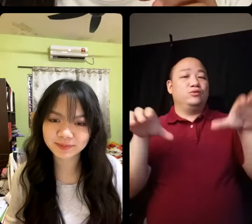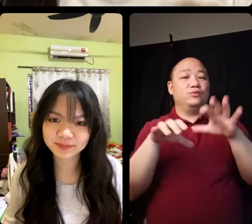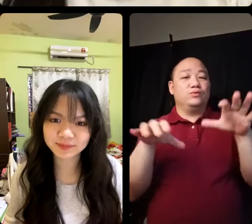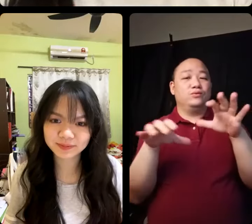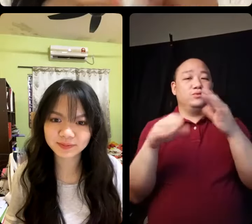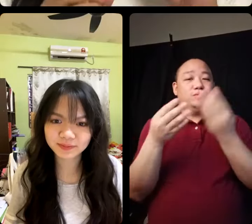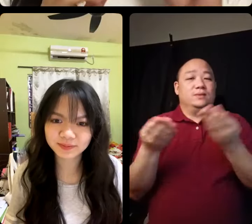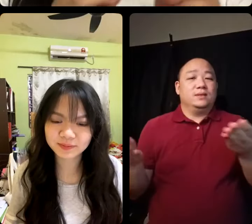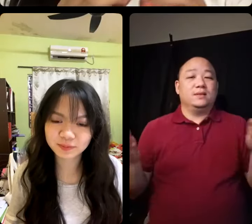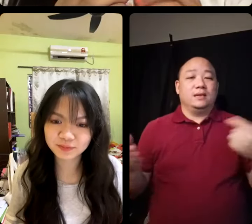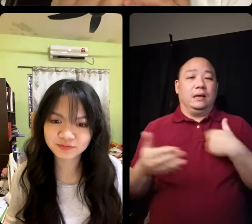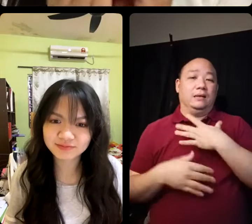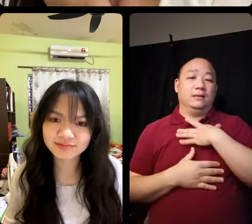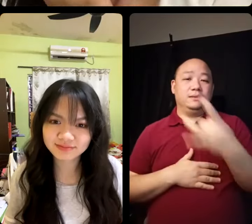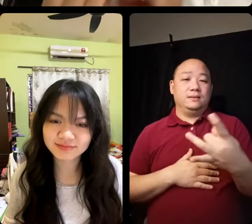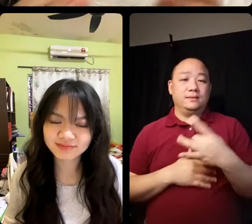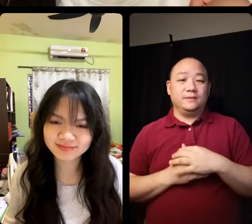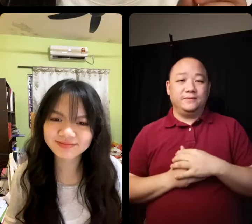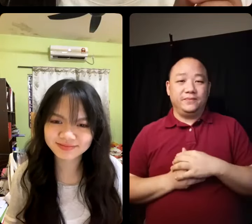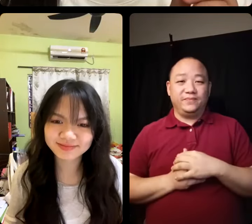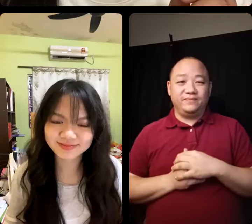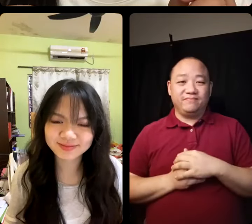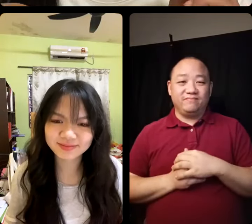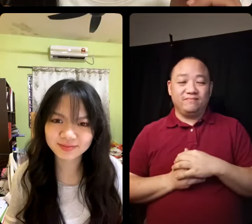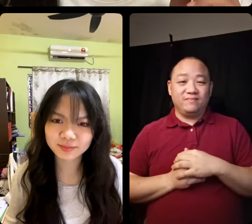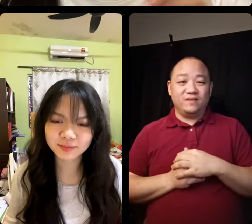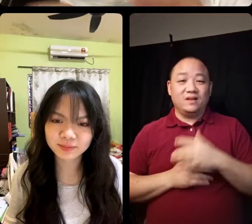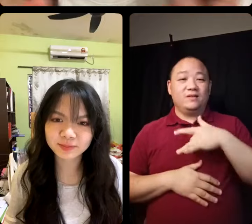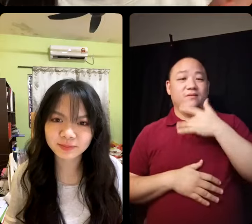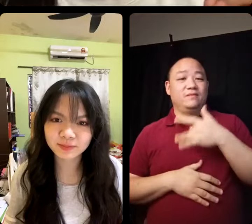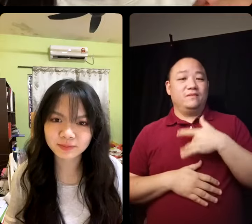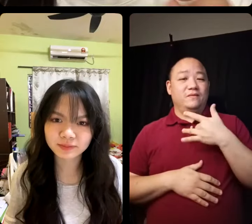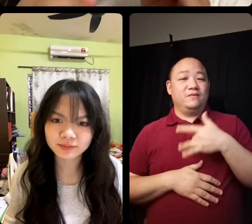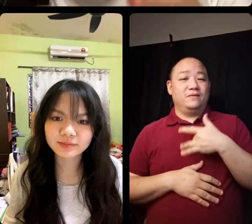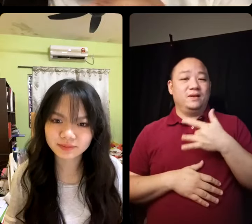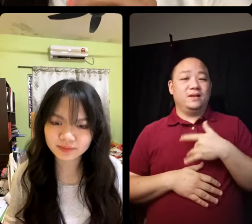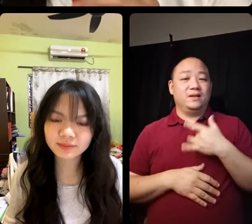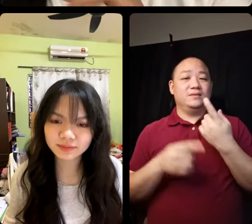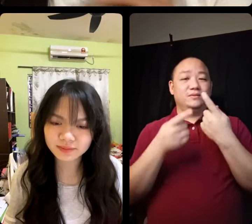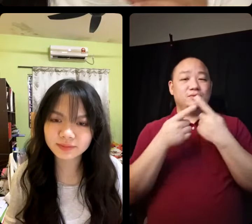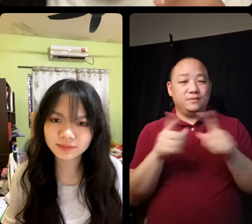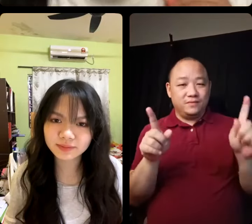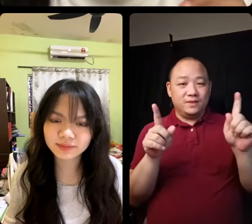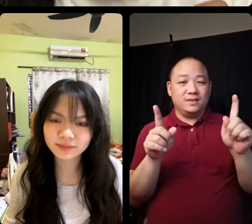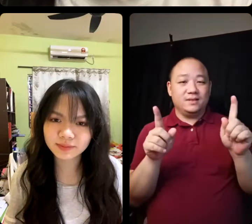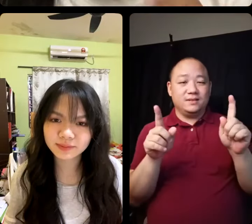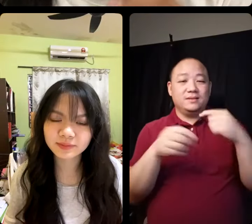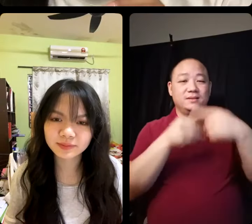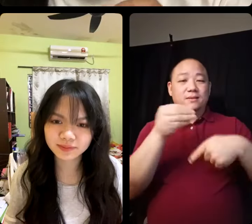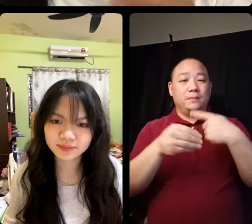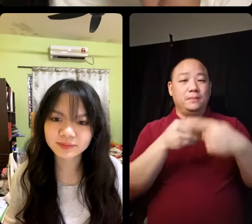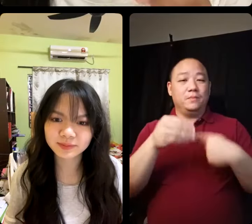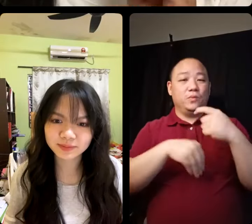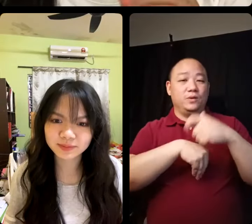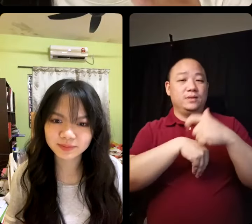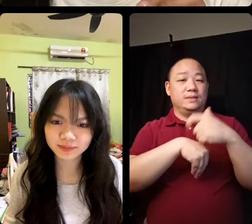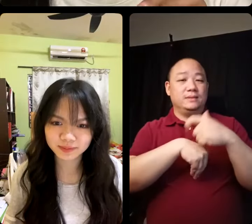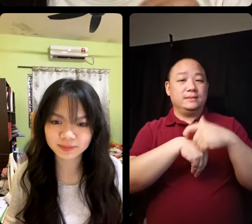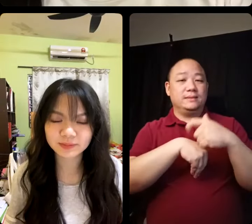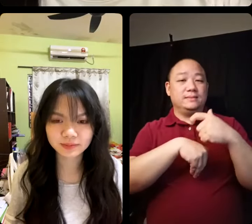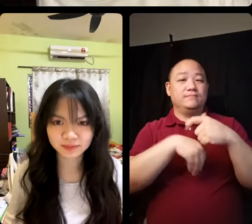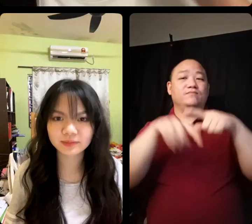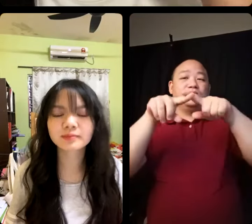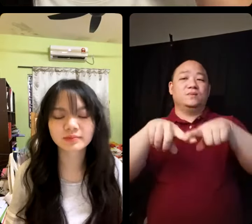see, like, we feel so differently towards time, and time passes differently as well according to our